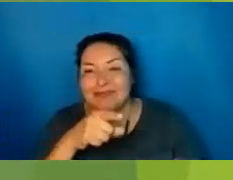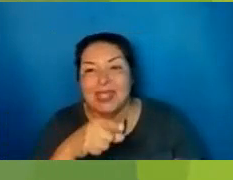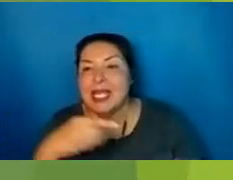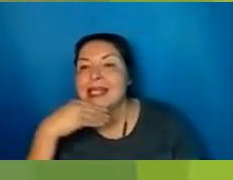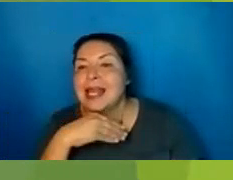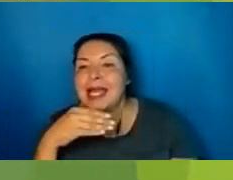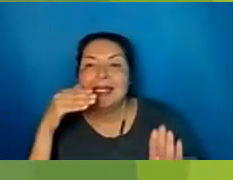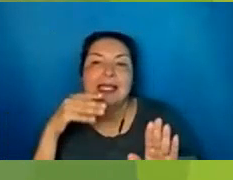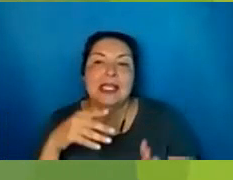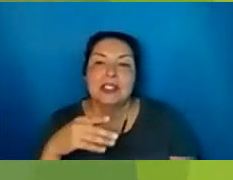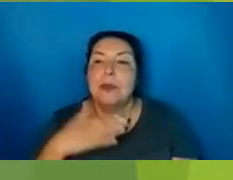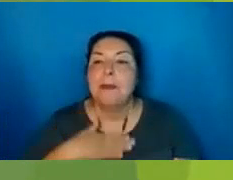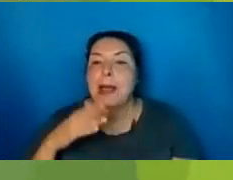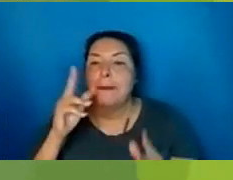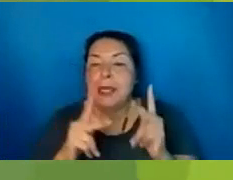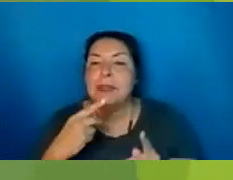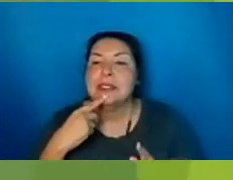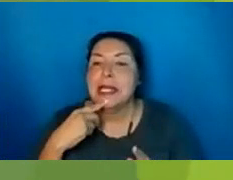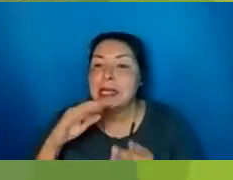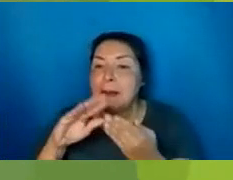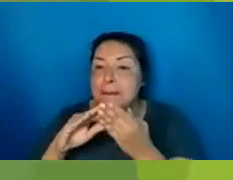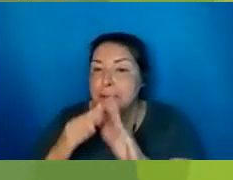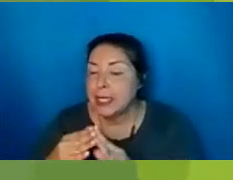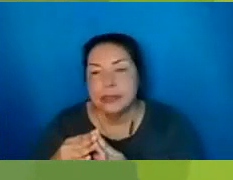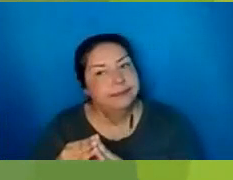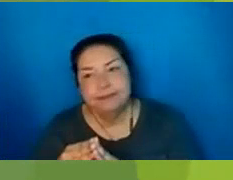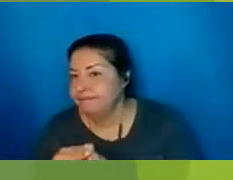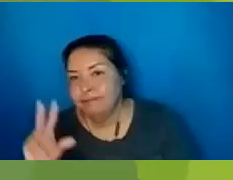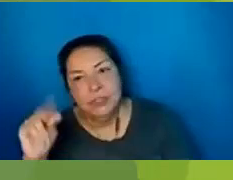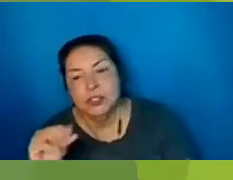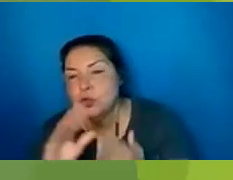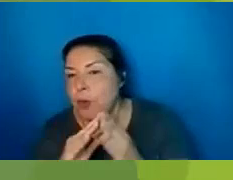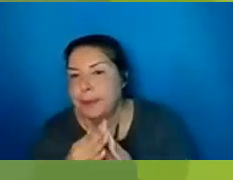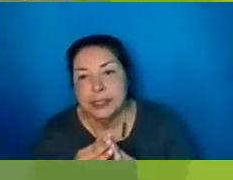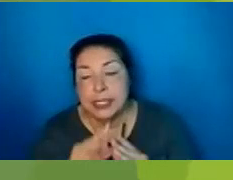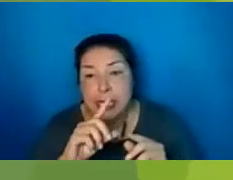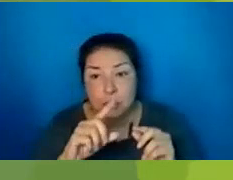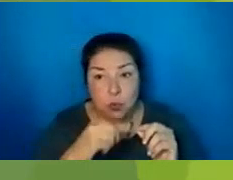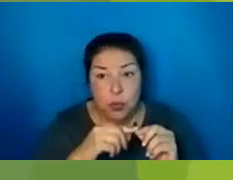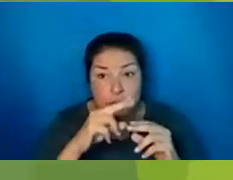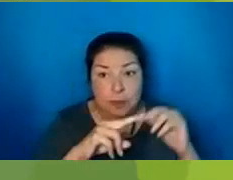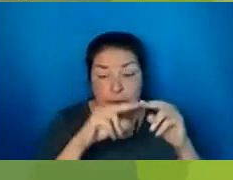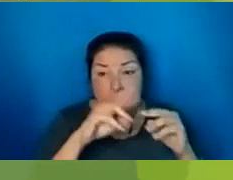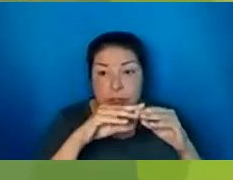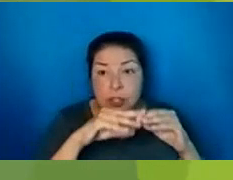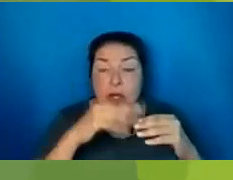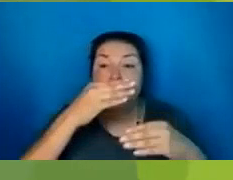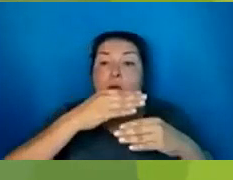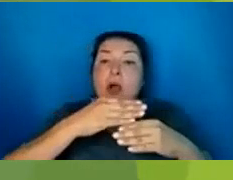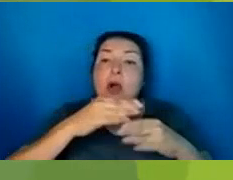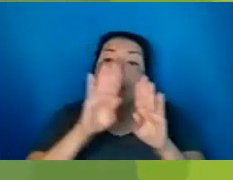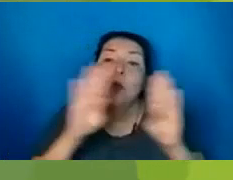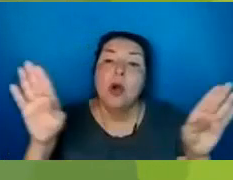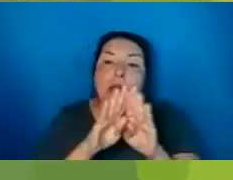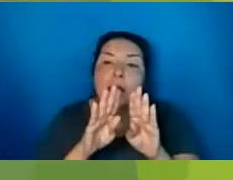saying peace, when there is no peace. And when anyone builds a wall, behold, they plaster it over with